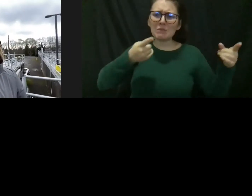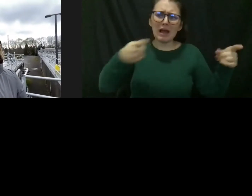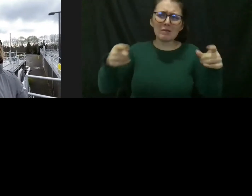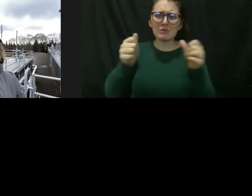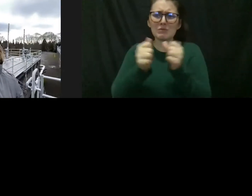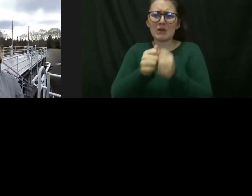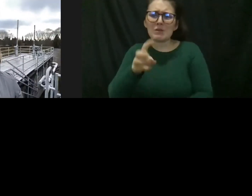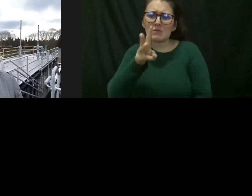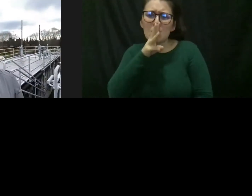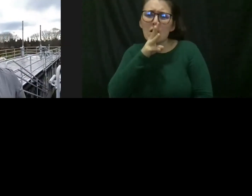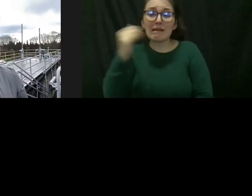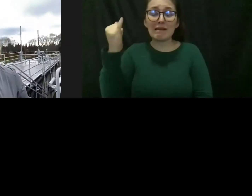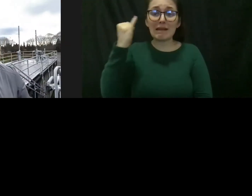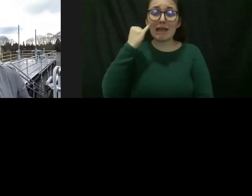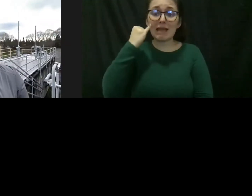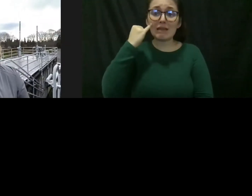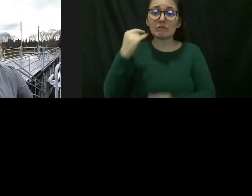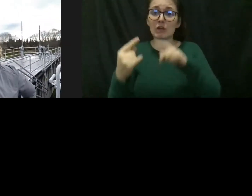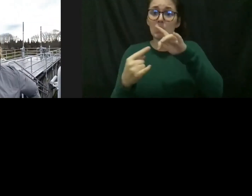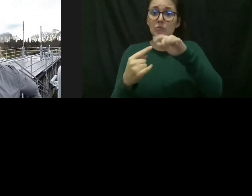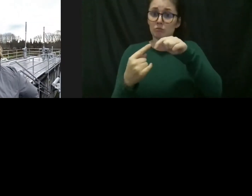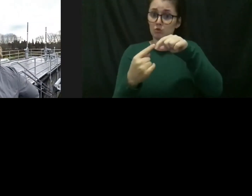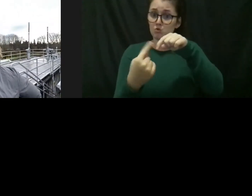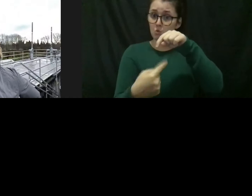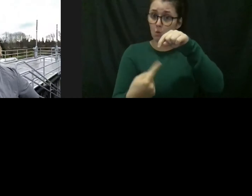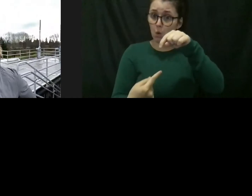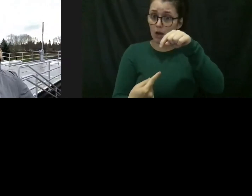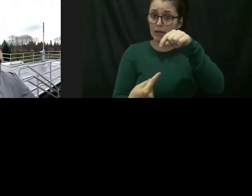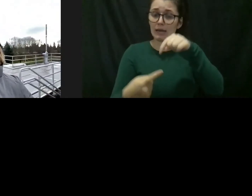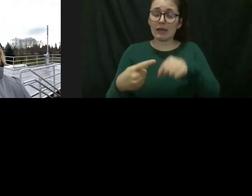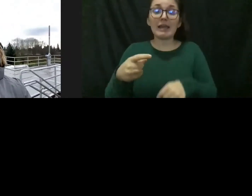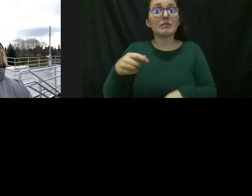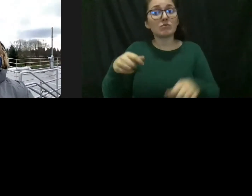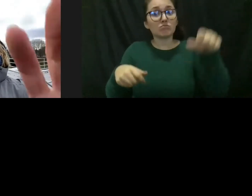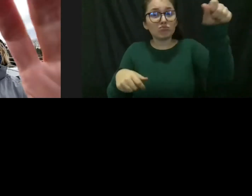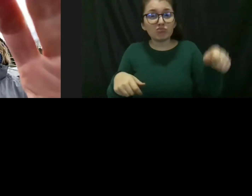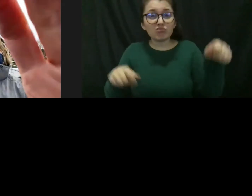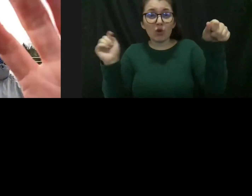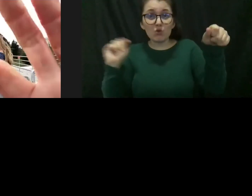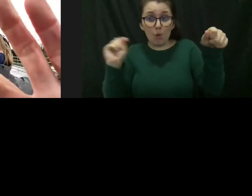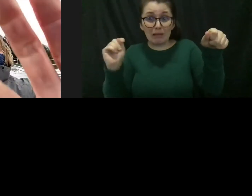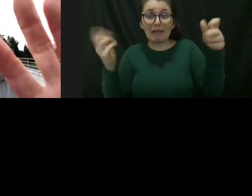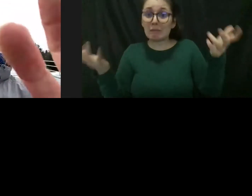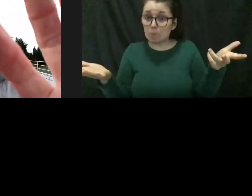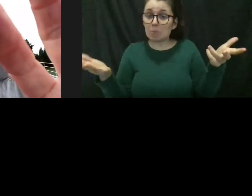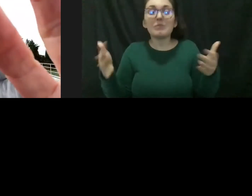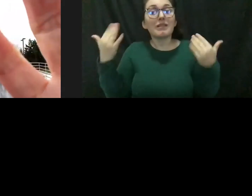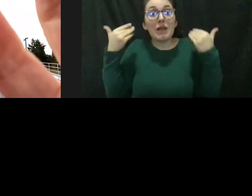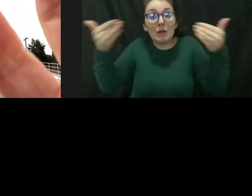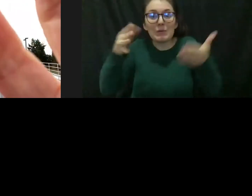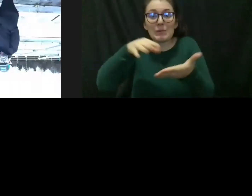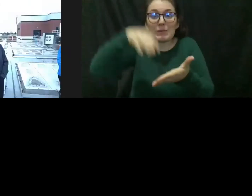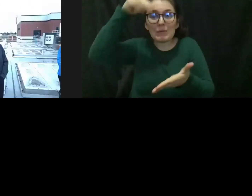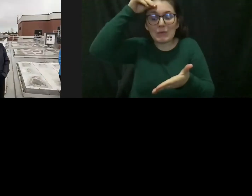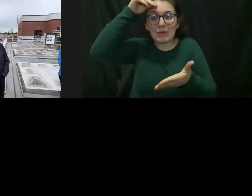of goes down the drain, but when you flush it down the toilet. Yes, let's learn. All right, here we